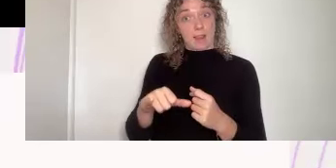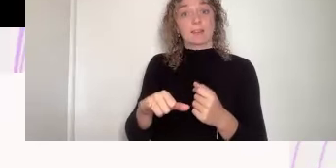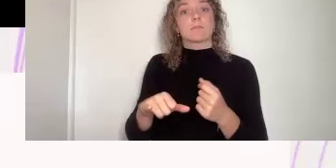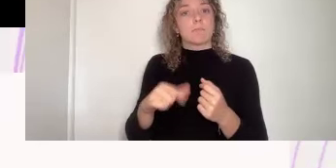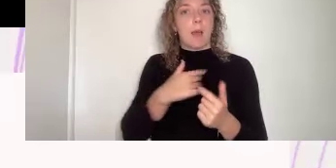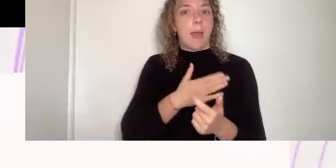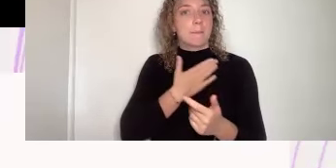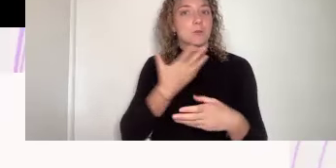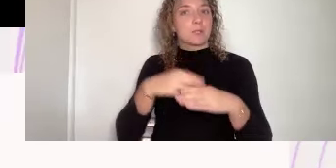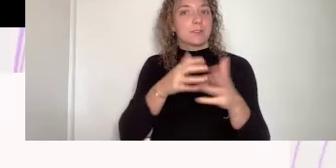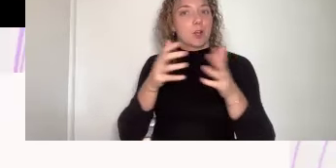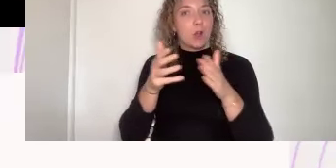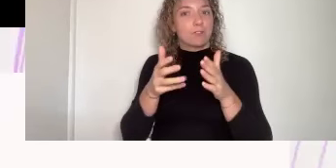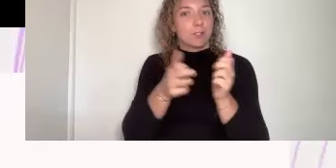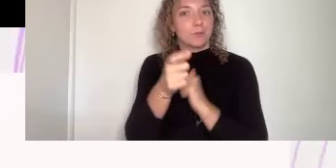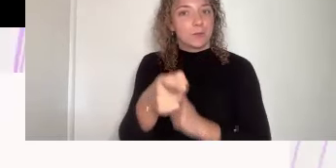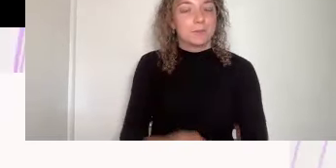those conversations.